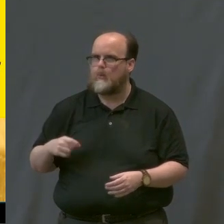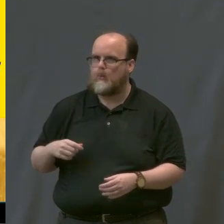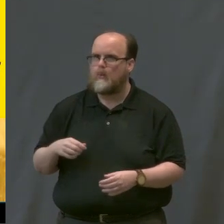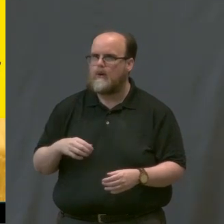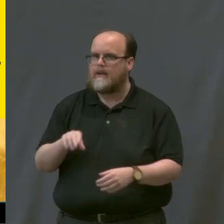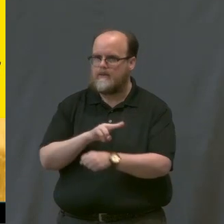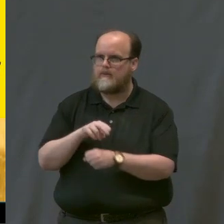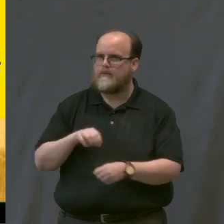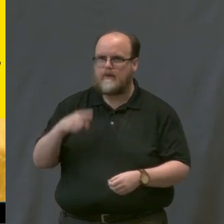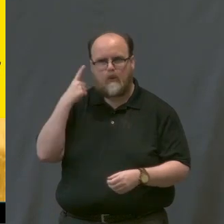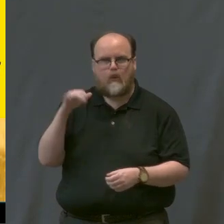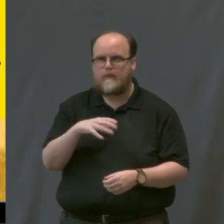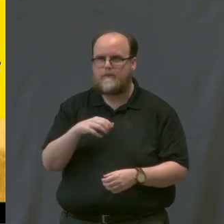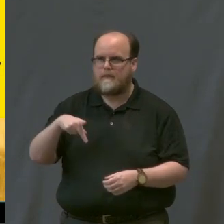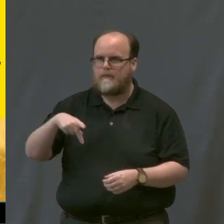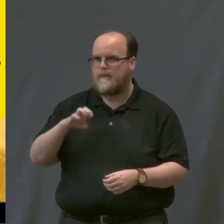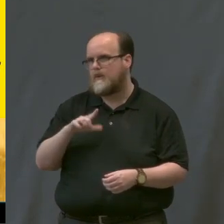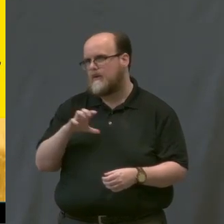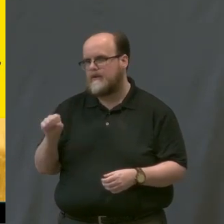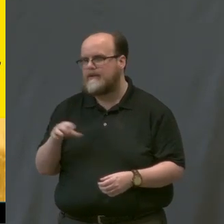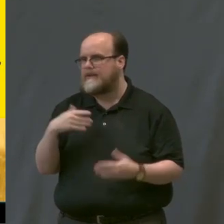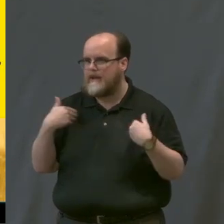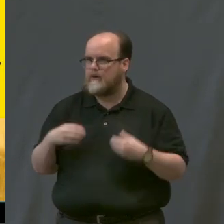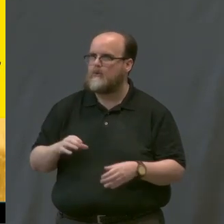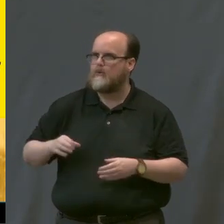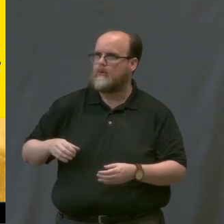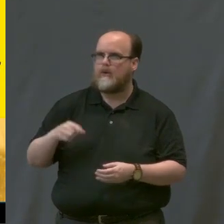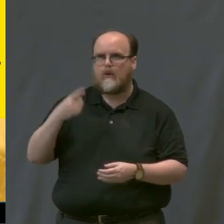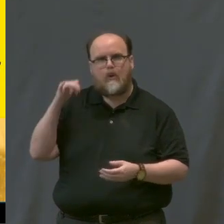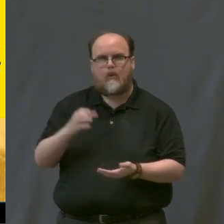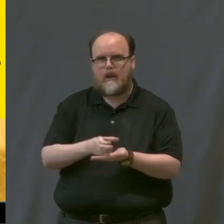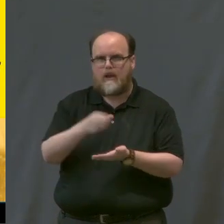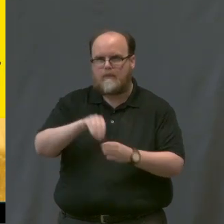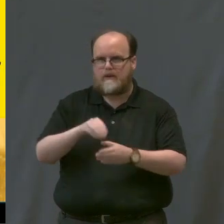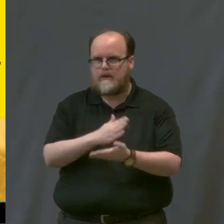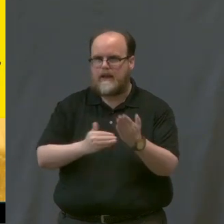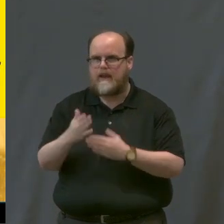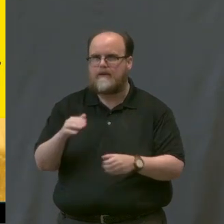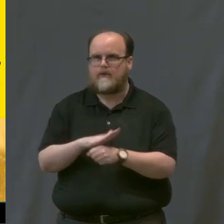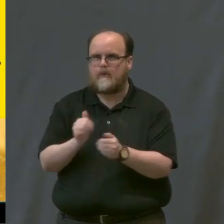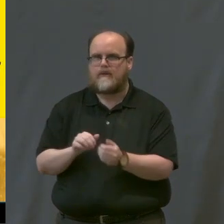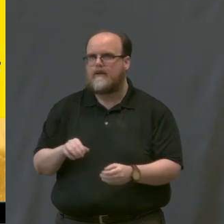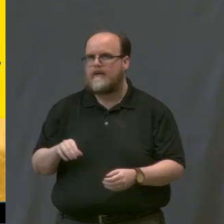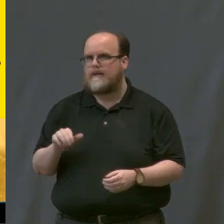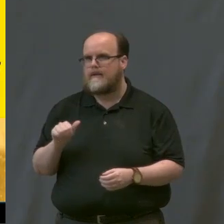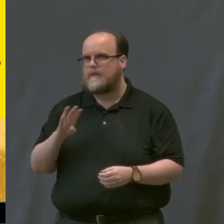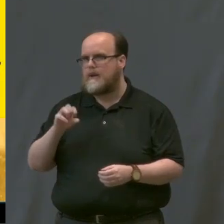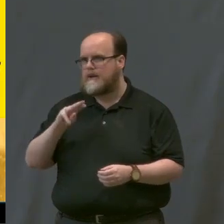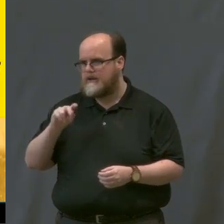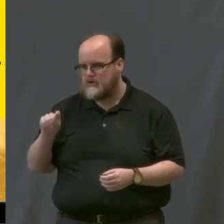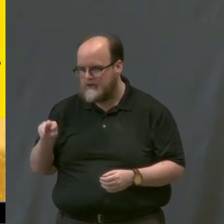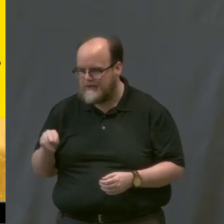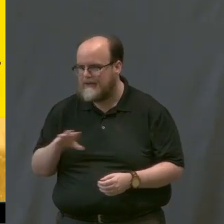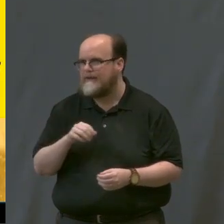precious stones and pearls, having a golden cup in her hand full of abomination and filthiness of her fornication. I would like for you